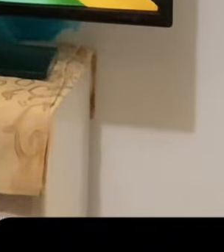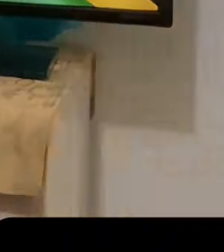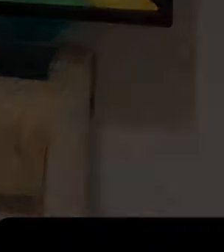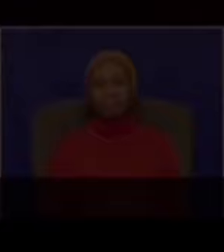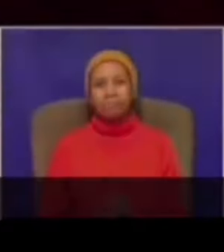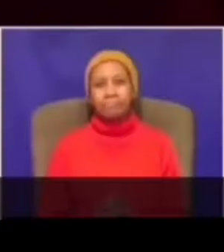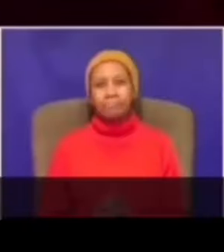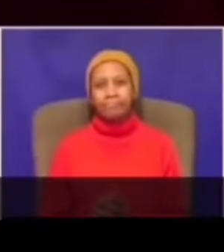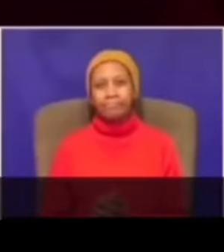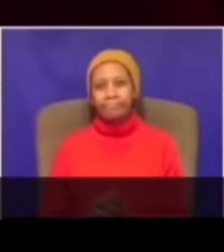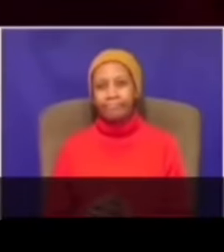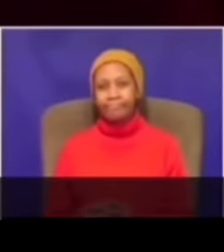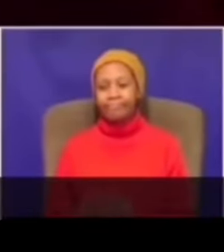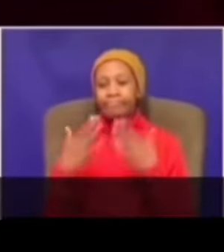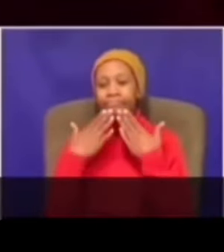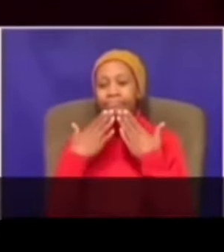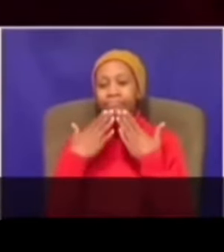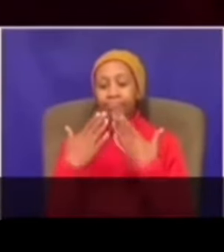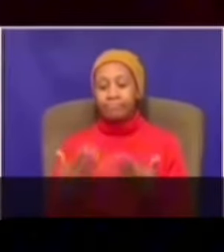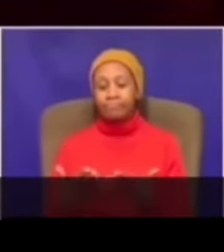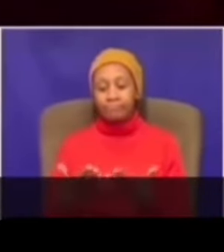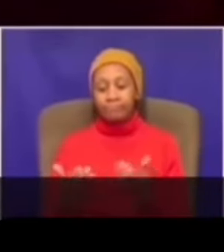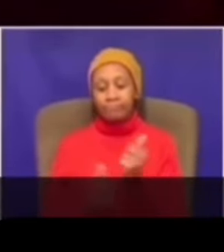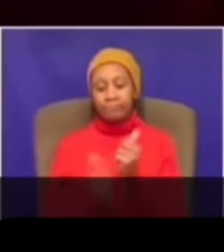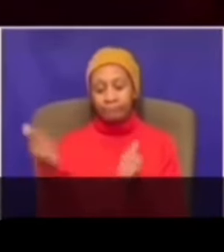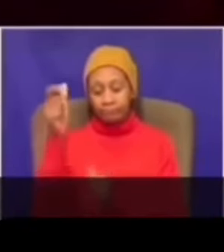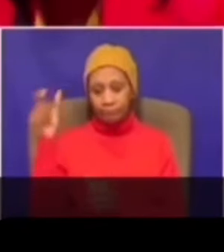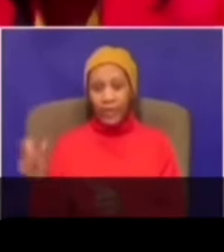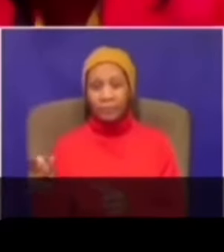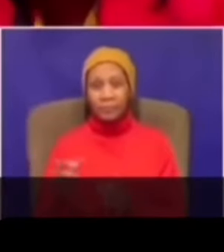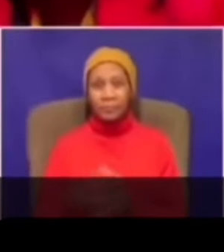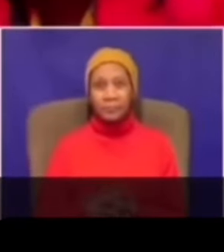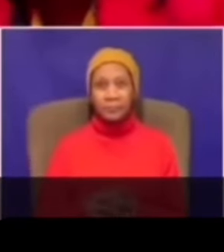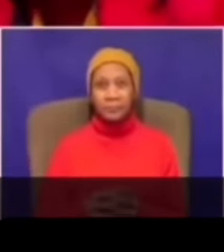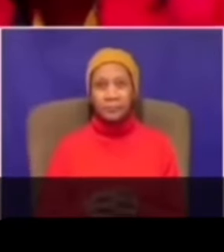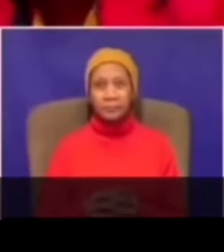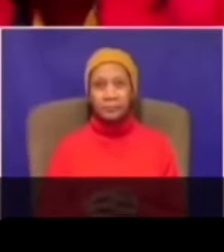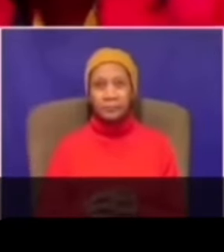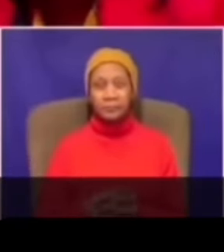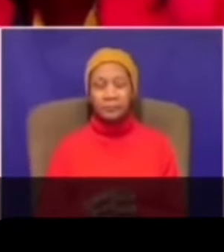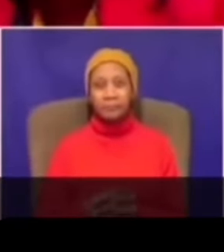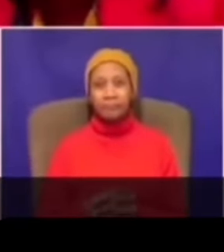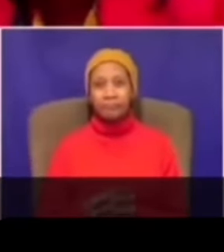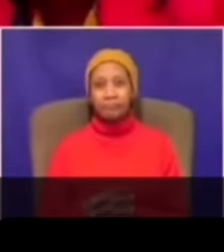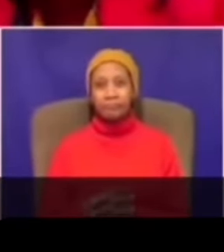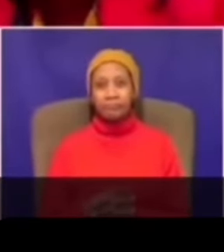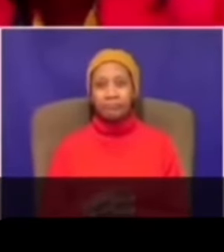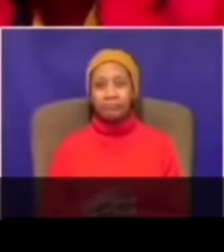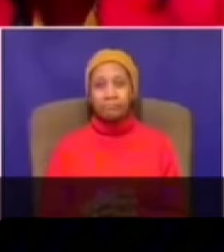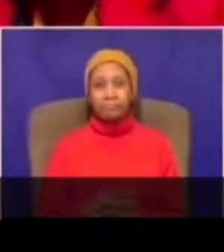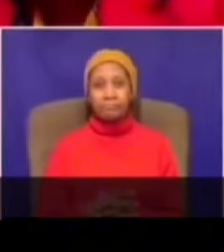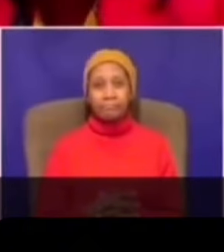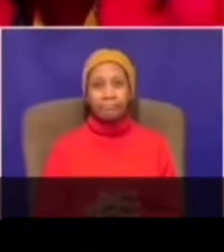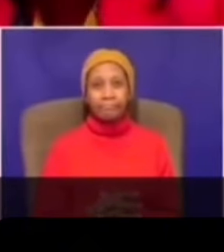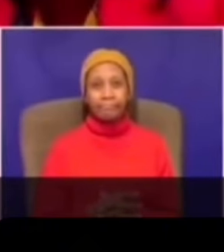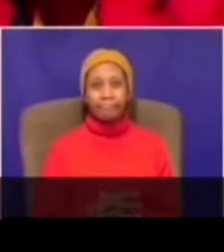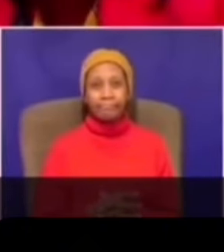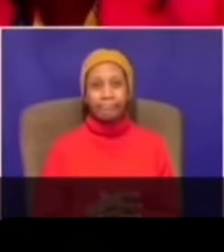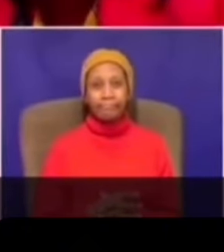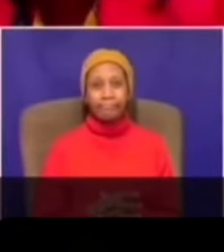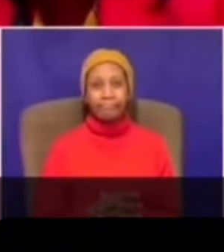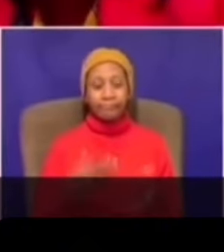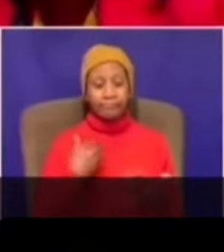Take a listen. Thank you very much, Deputy Speaker. Dumatsia Rivavenda. I can